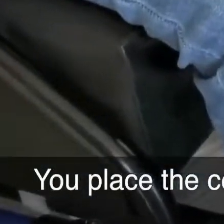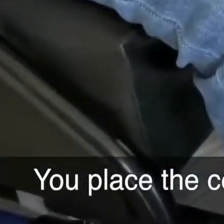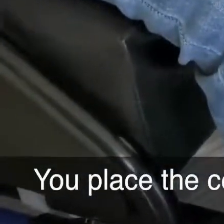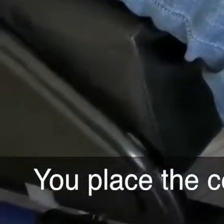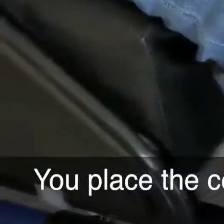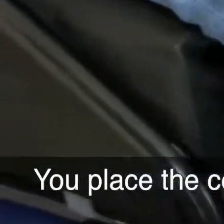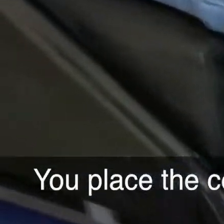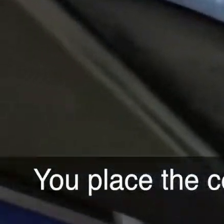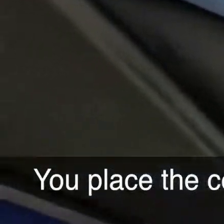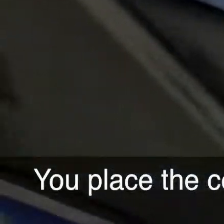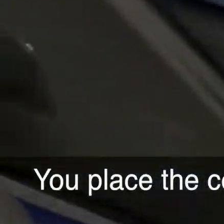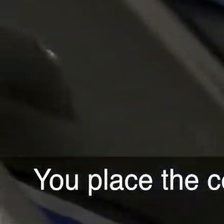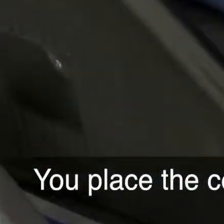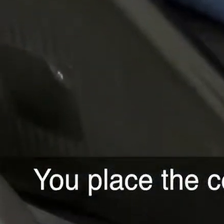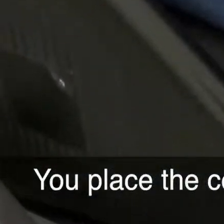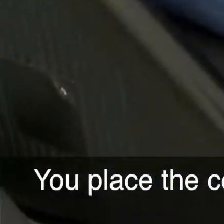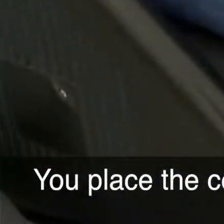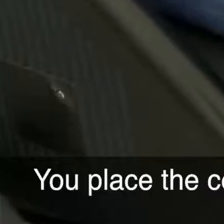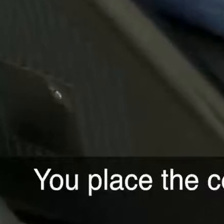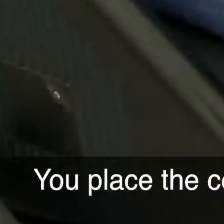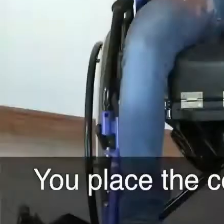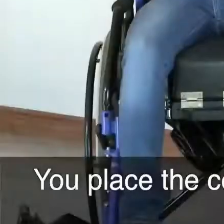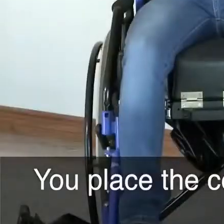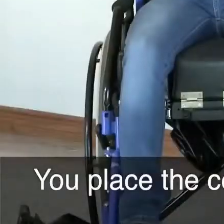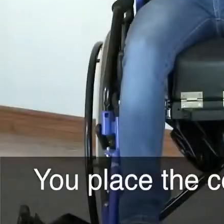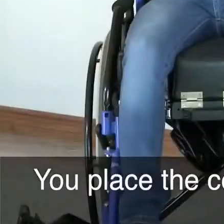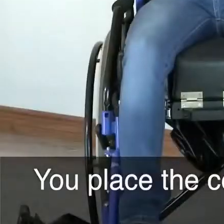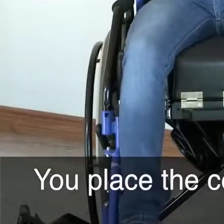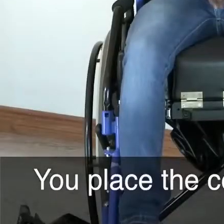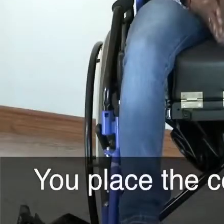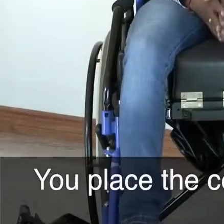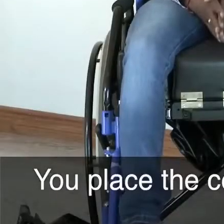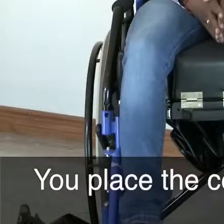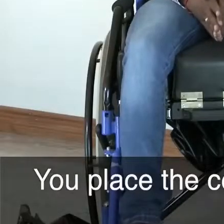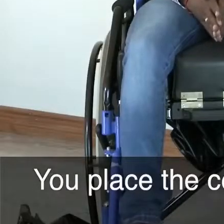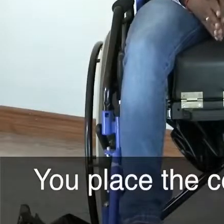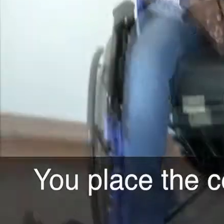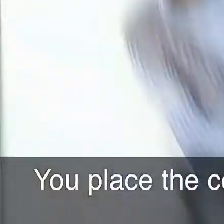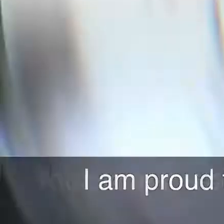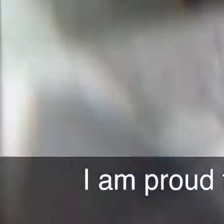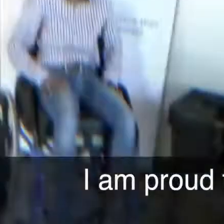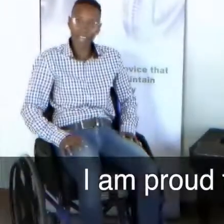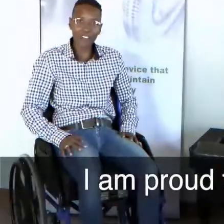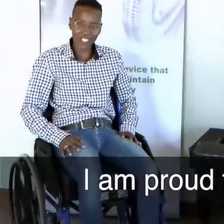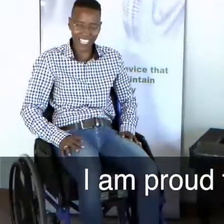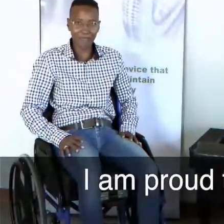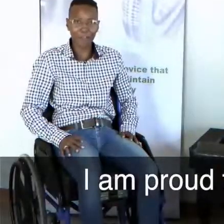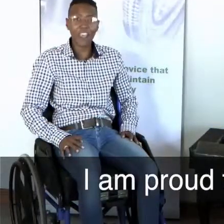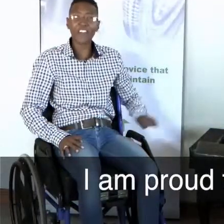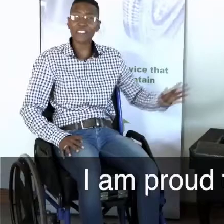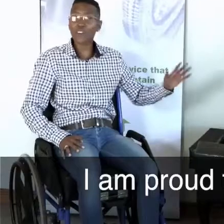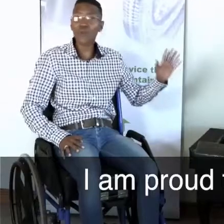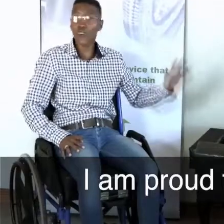seat down and push the door part back in, and the seat is back at resting stage. I'm proud to